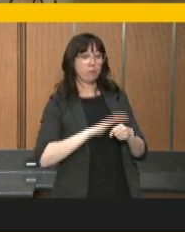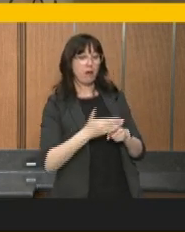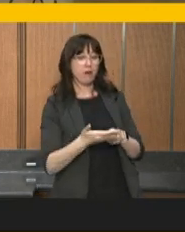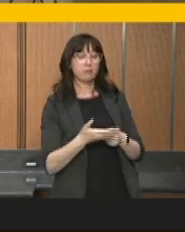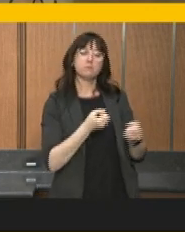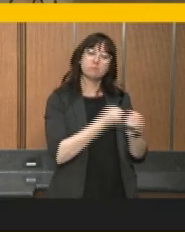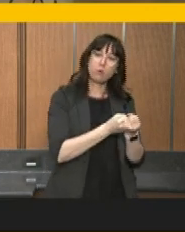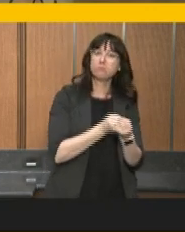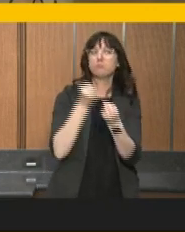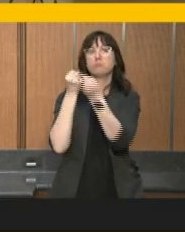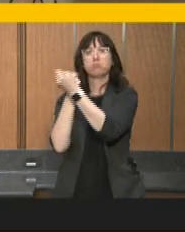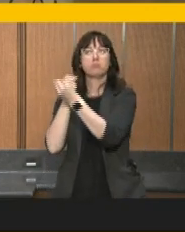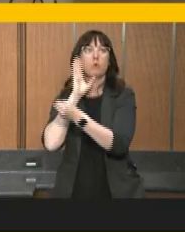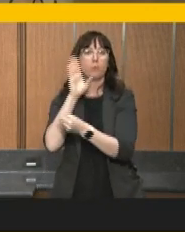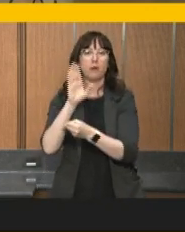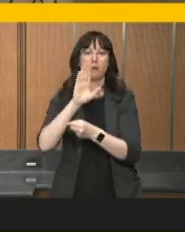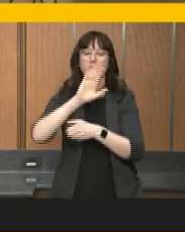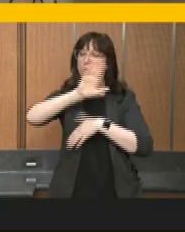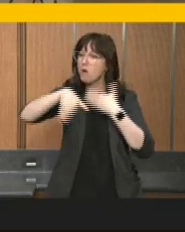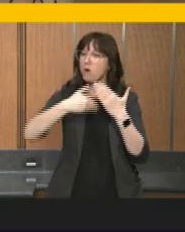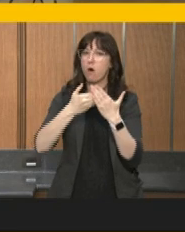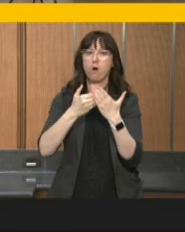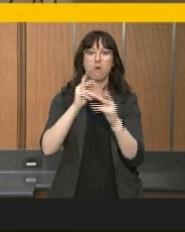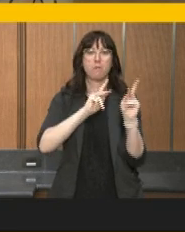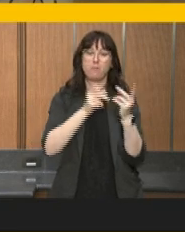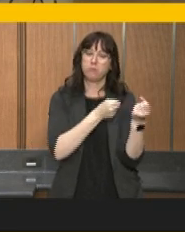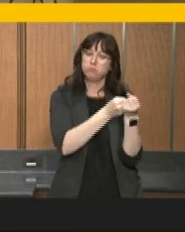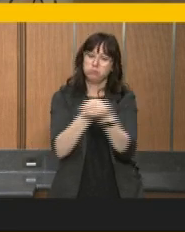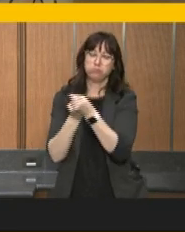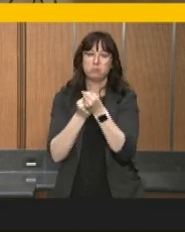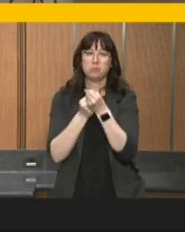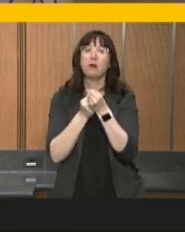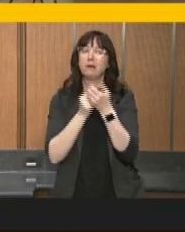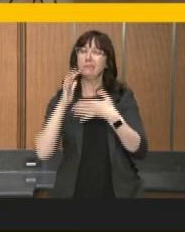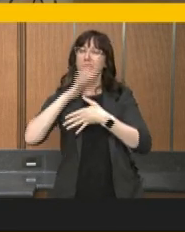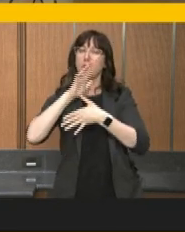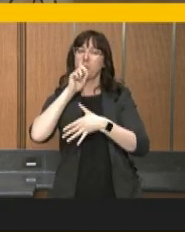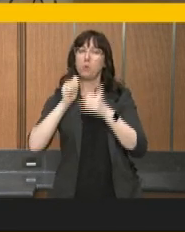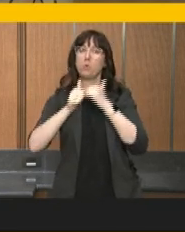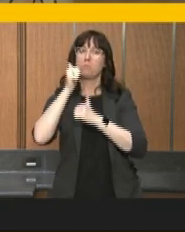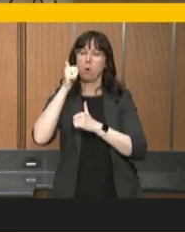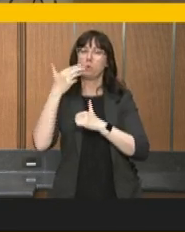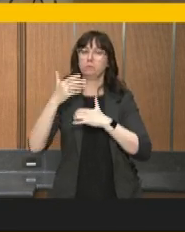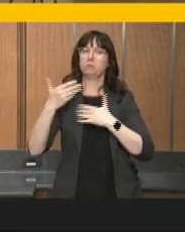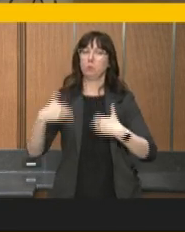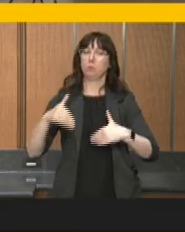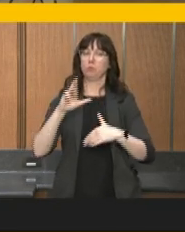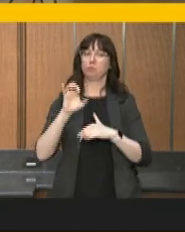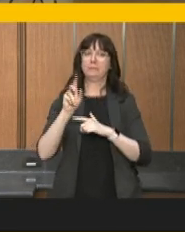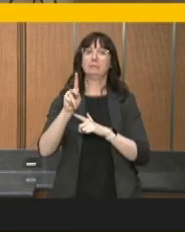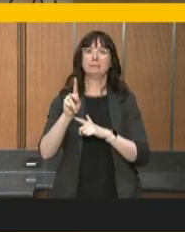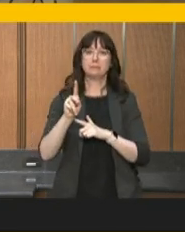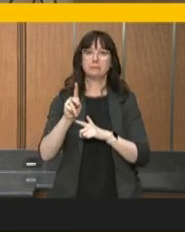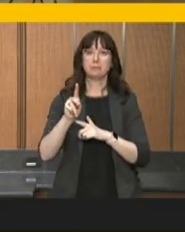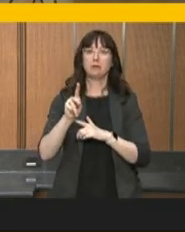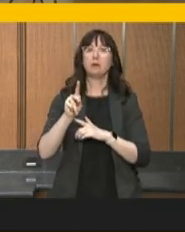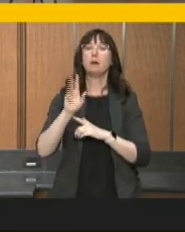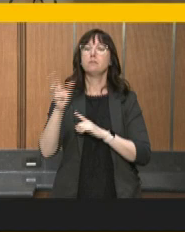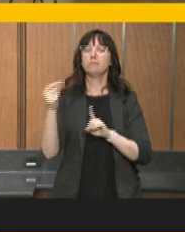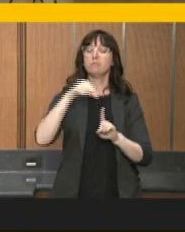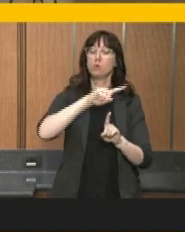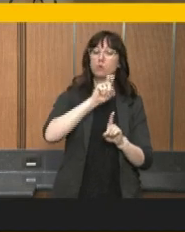people, all workers and families are being supported, especially the most vulnerable among us. And also before going to your question, when we're talking